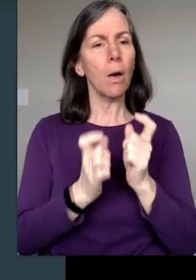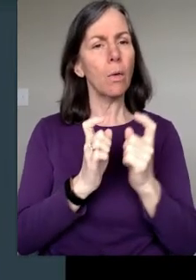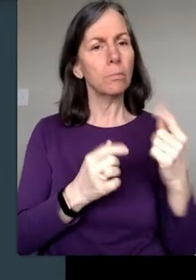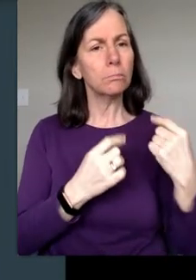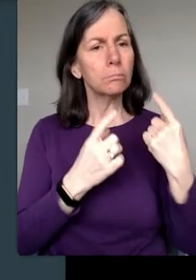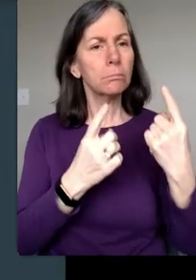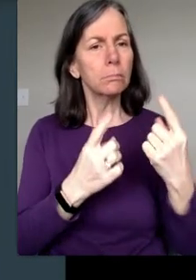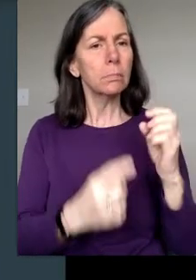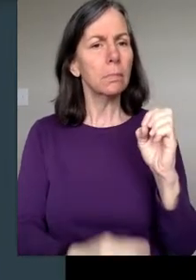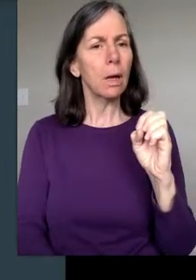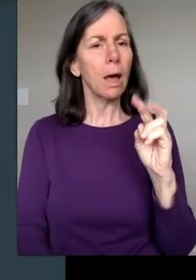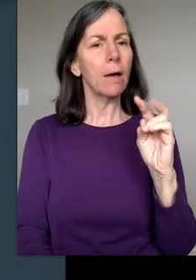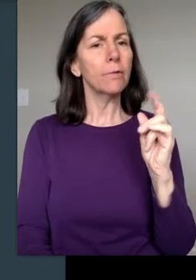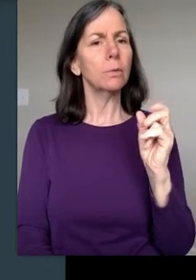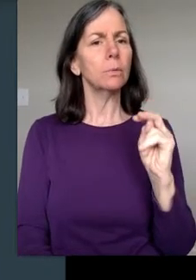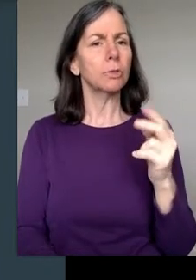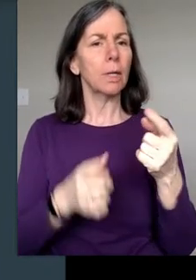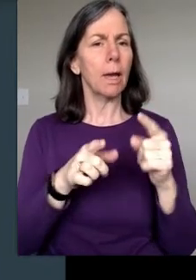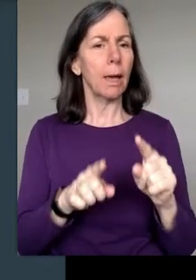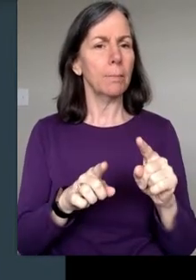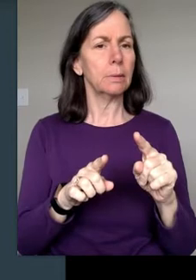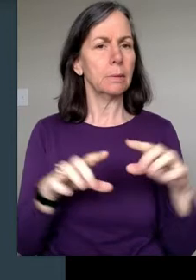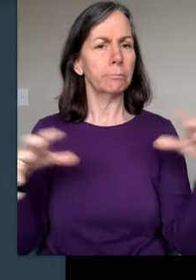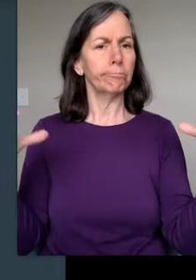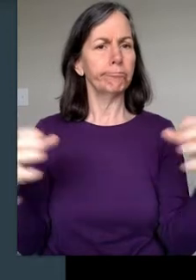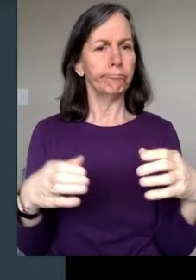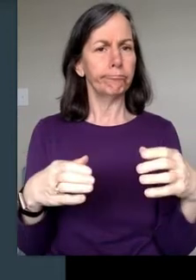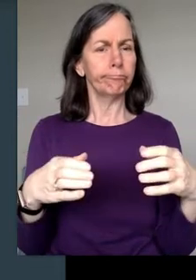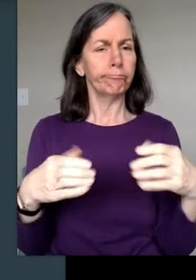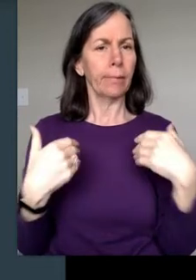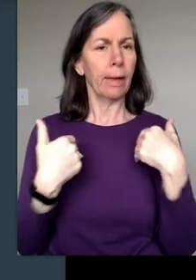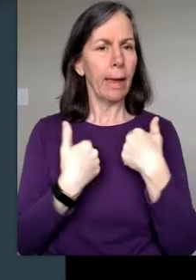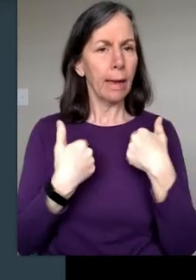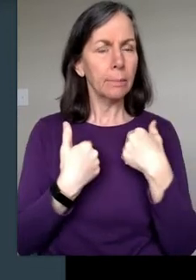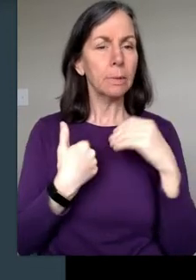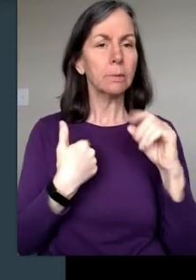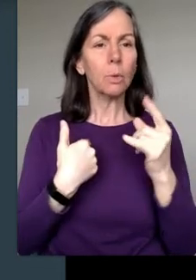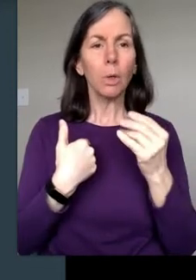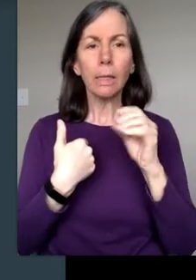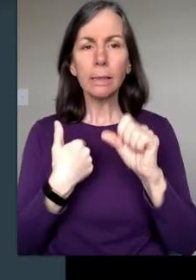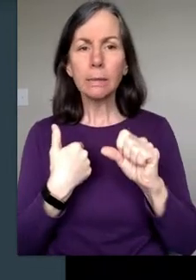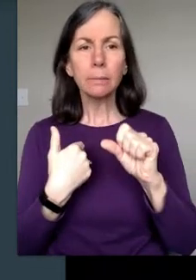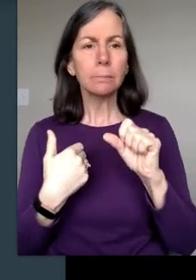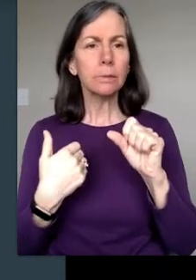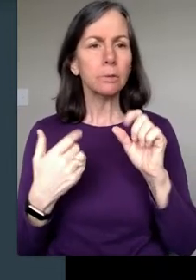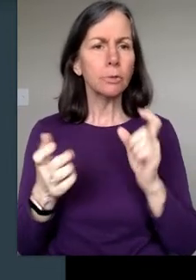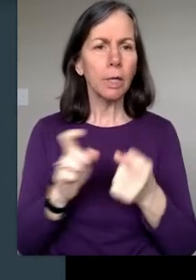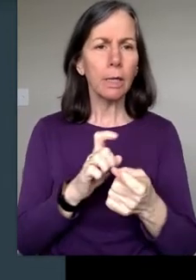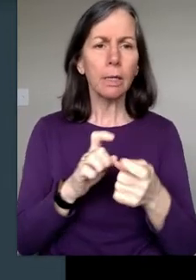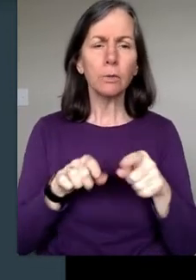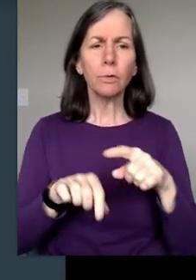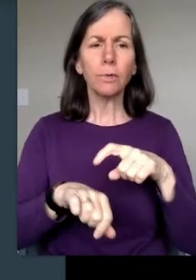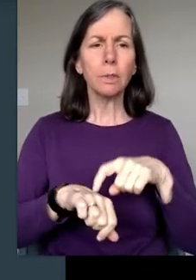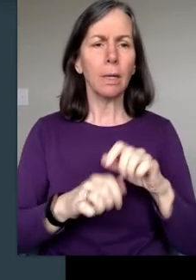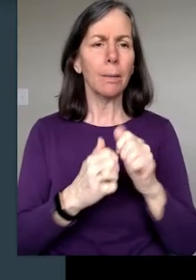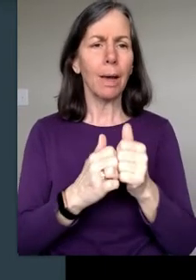happens. How do populations change over time? Is it magic? No, it's